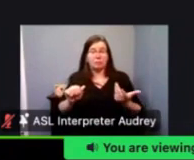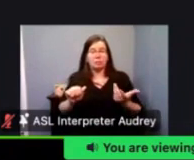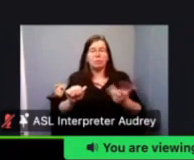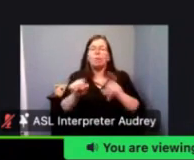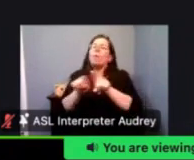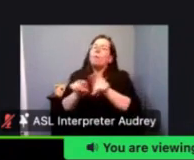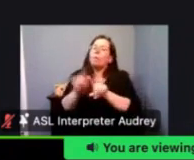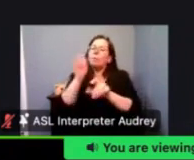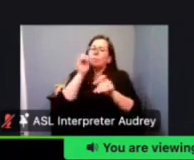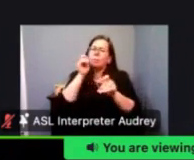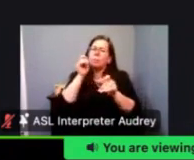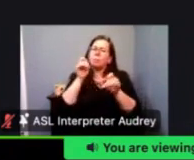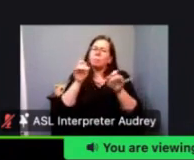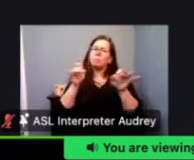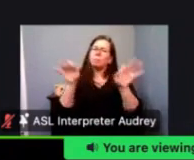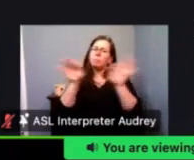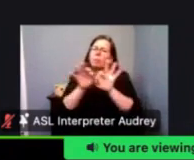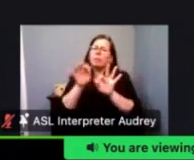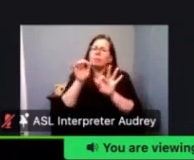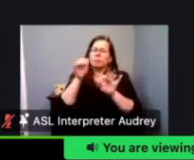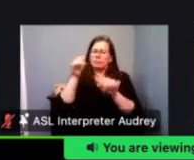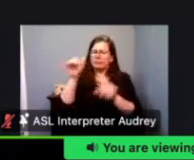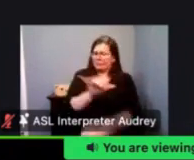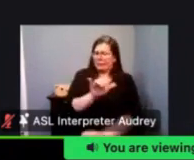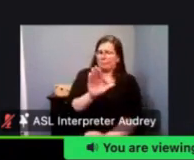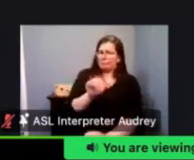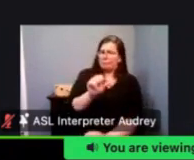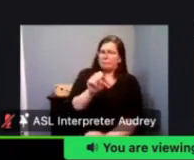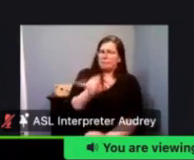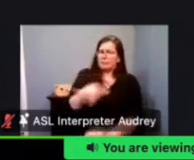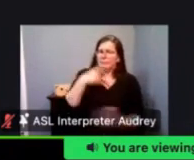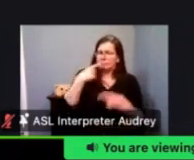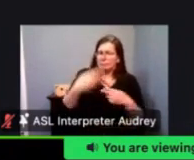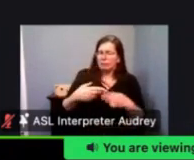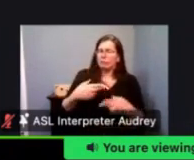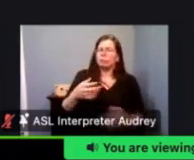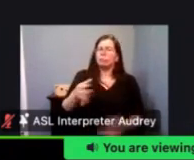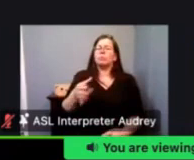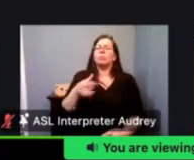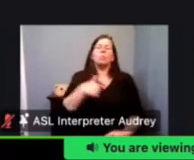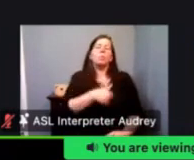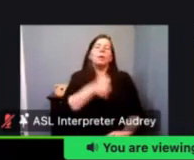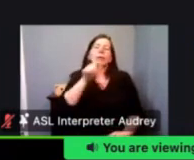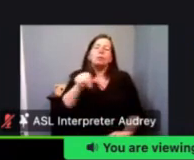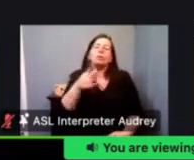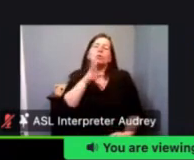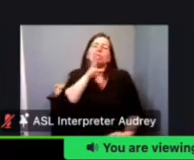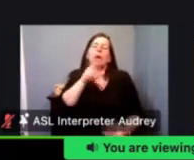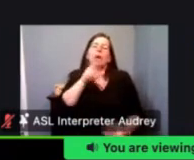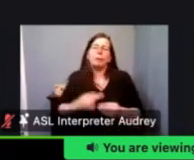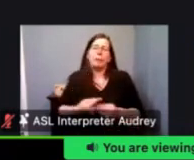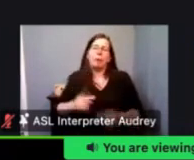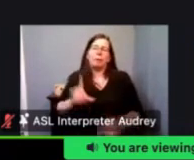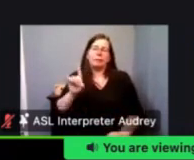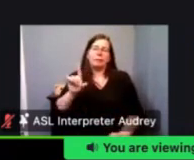it's also important, as Casey said earlier, we don't just want to talk about disability pride like